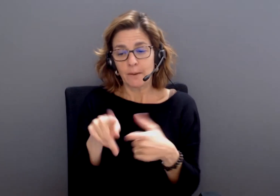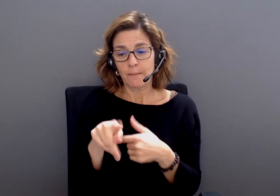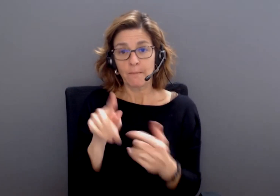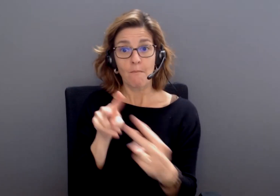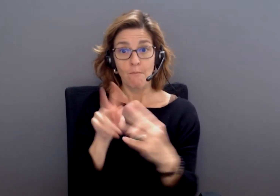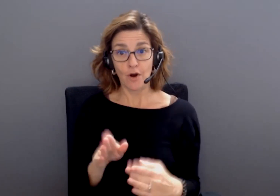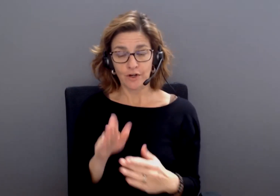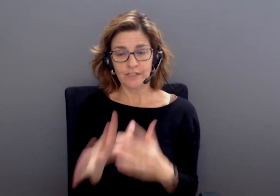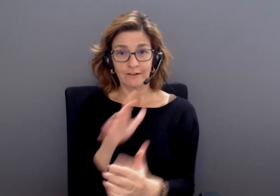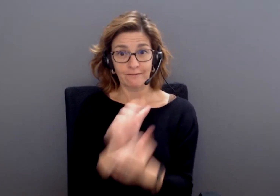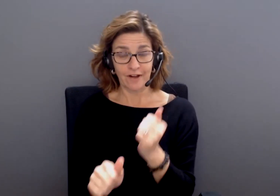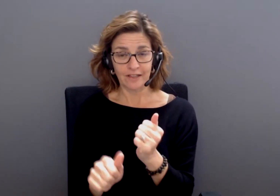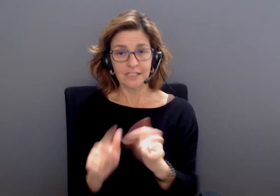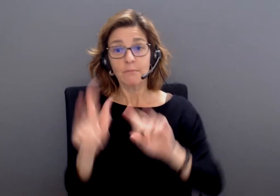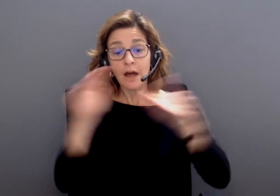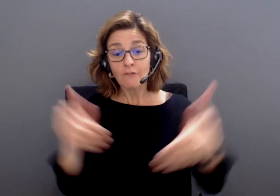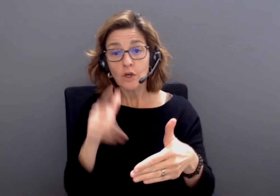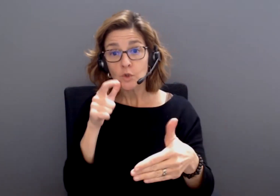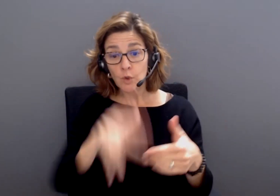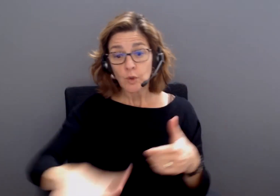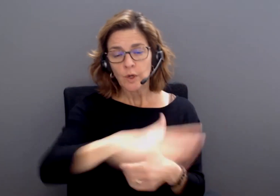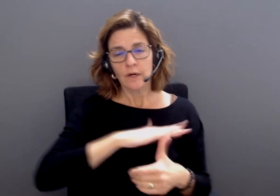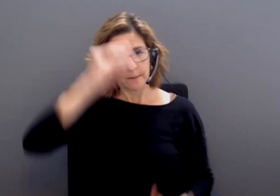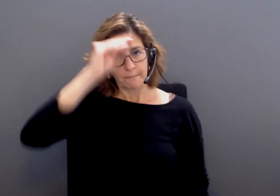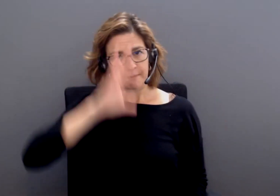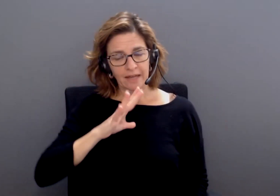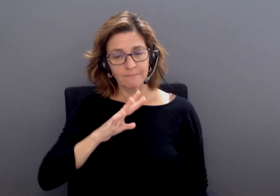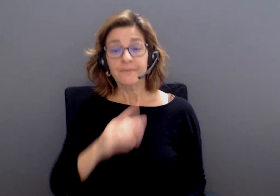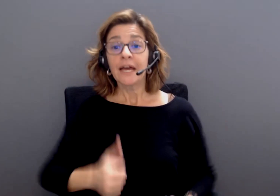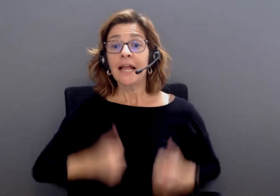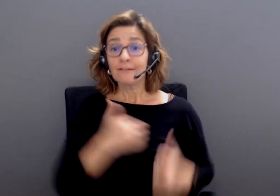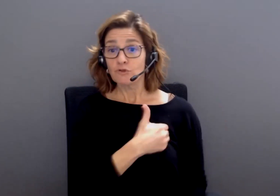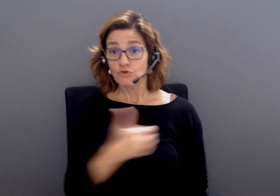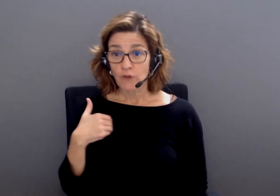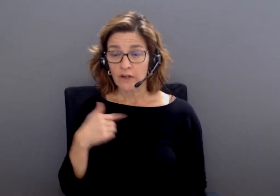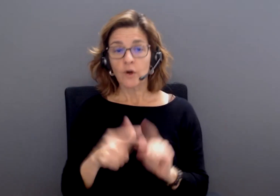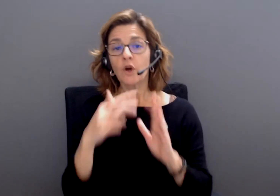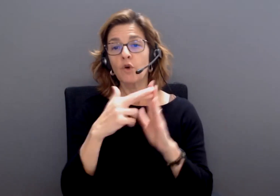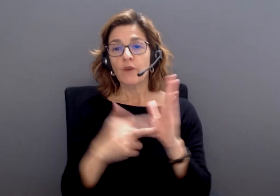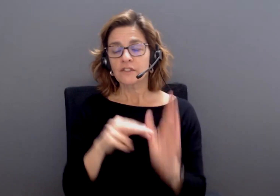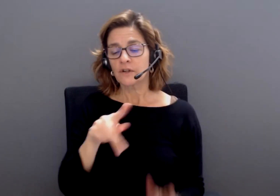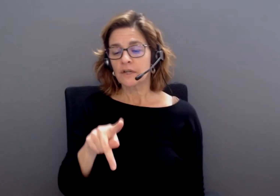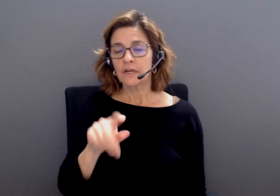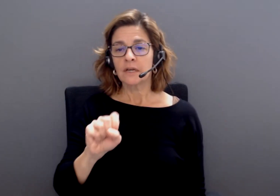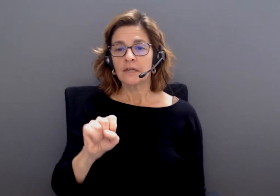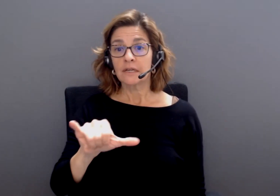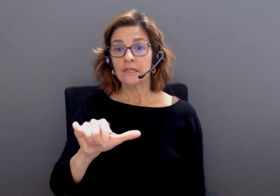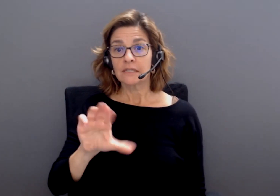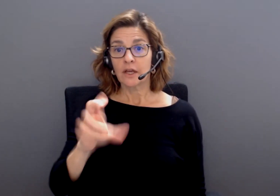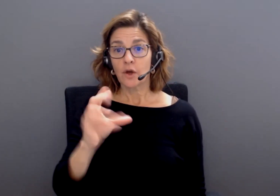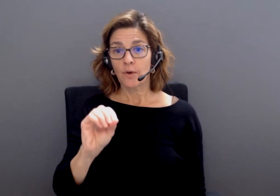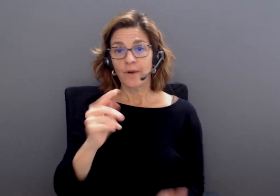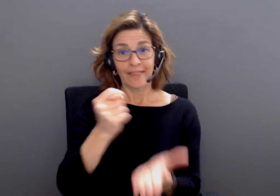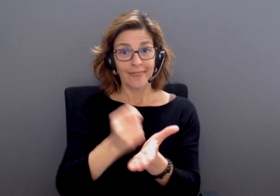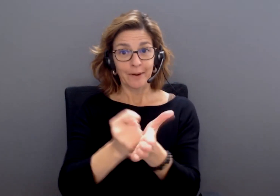men. He lives in Toronto and is a registered psychotherapist. So welcome, Andrew. We're happy to have you with us